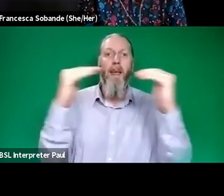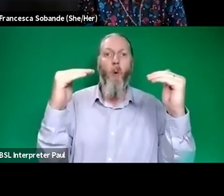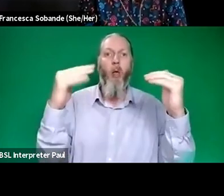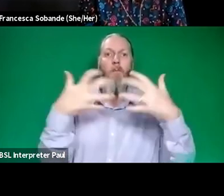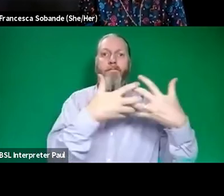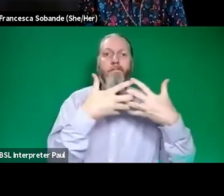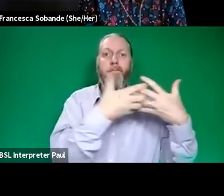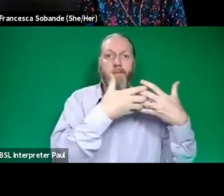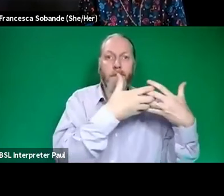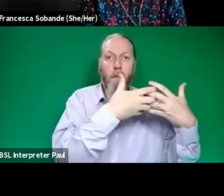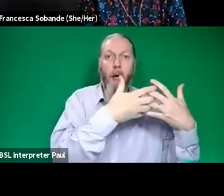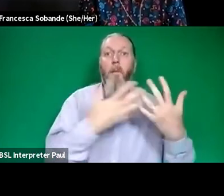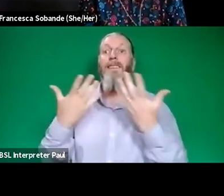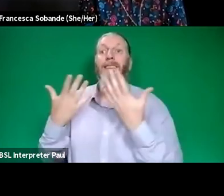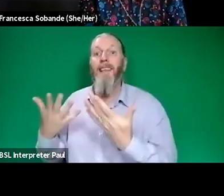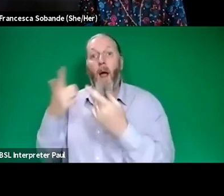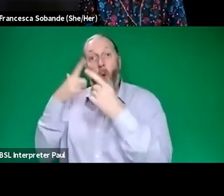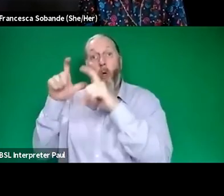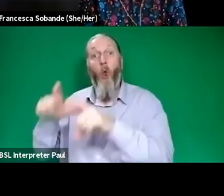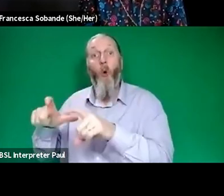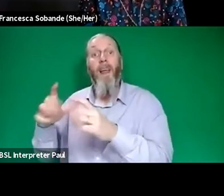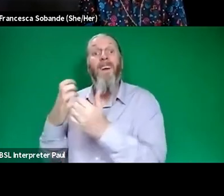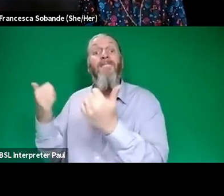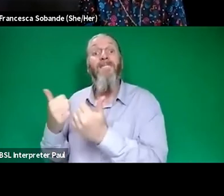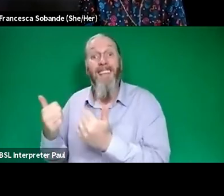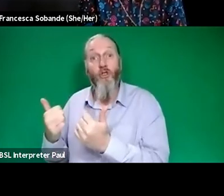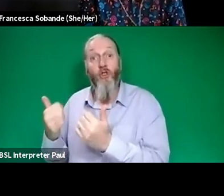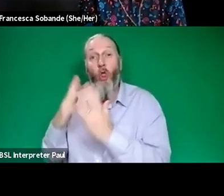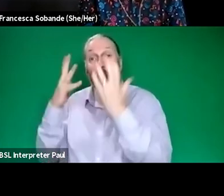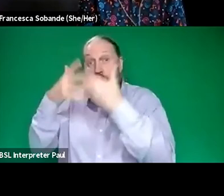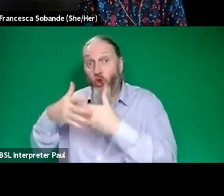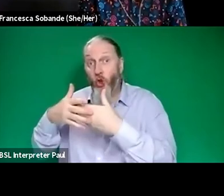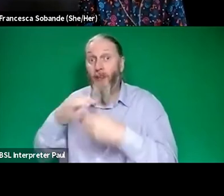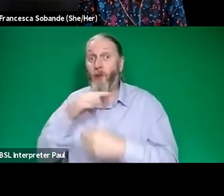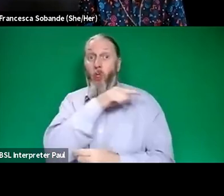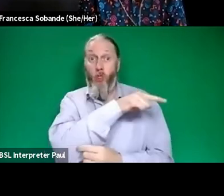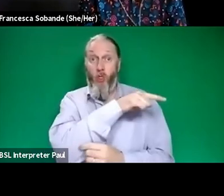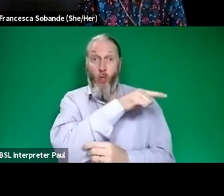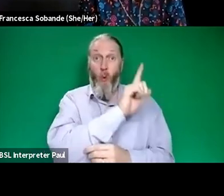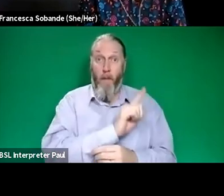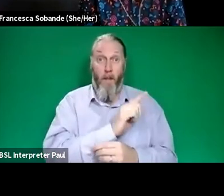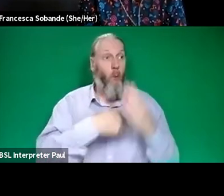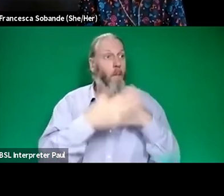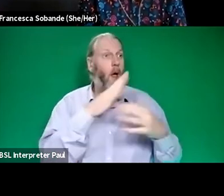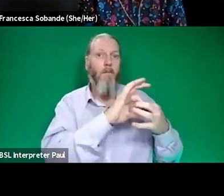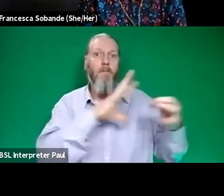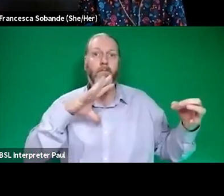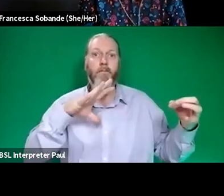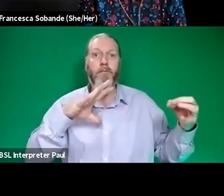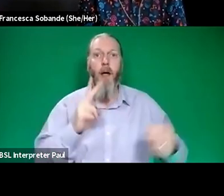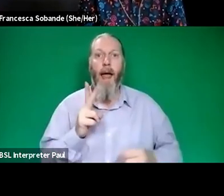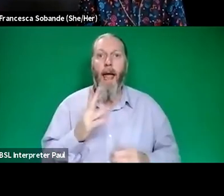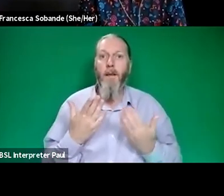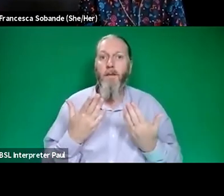again, one danger is we leave them again. and the other danger is those that Khadija